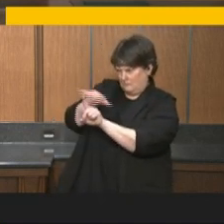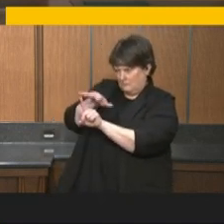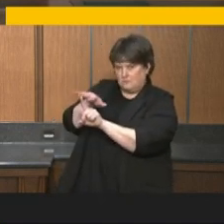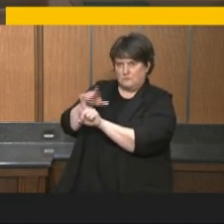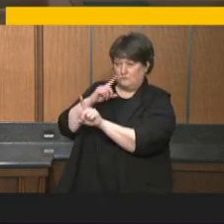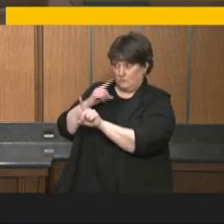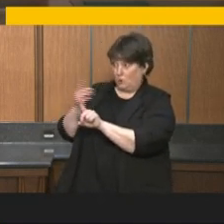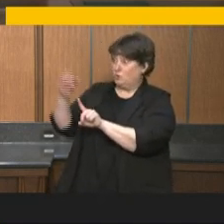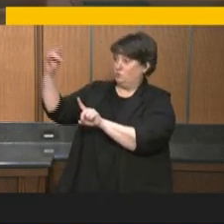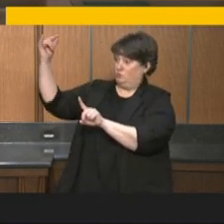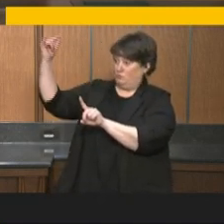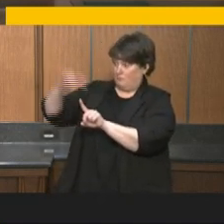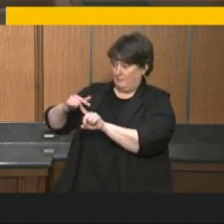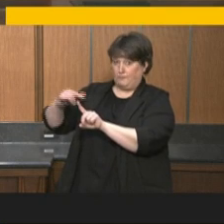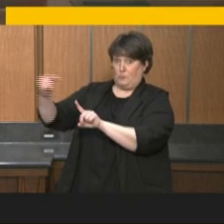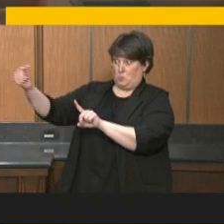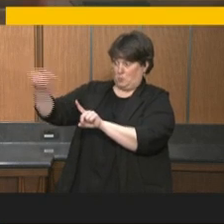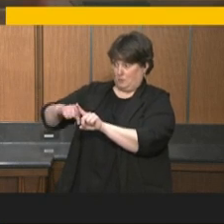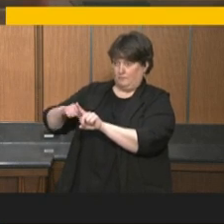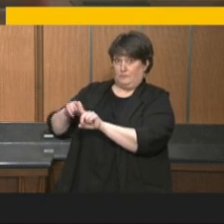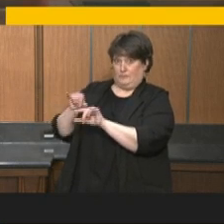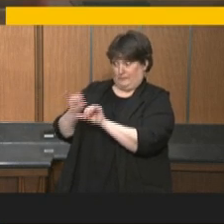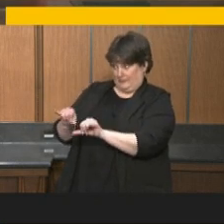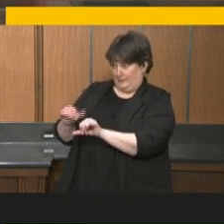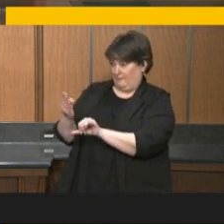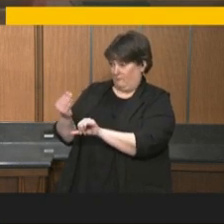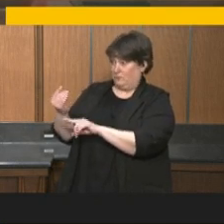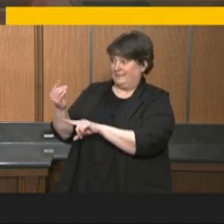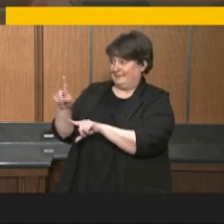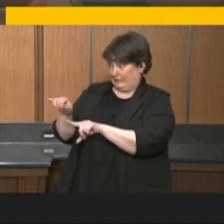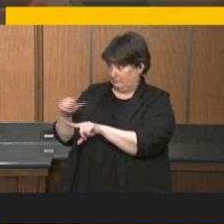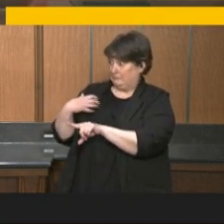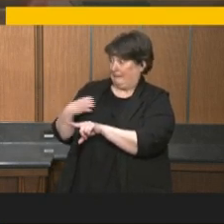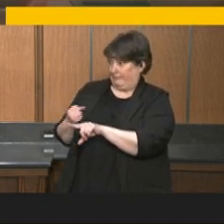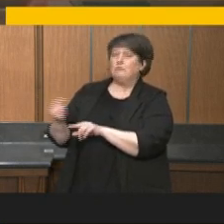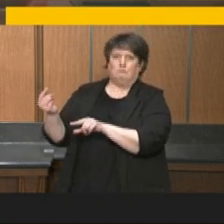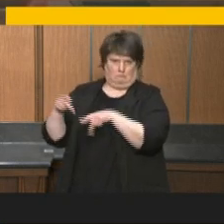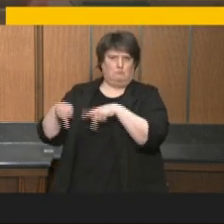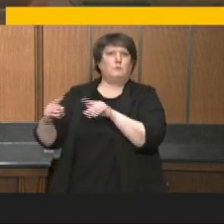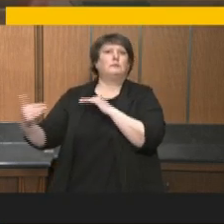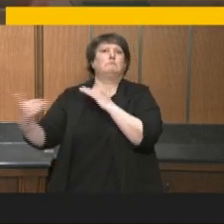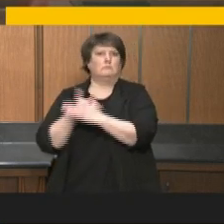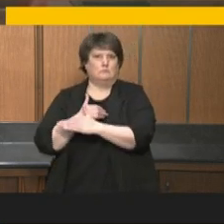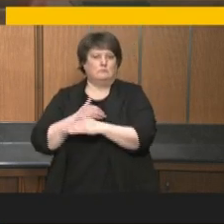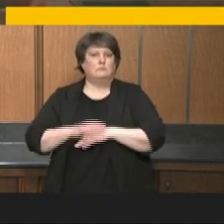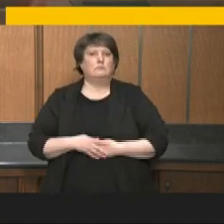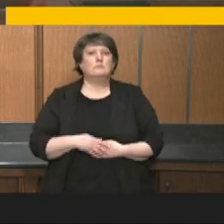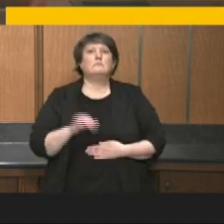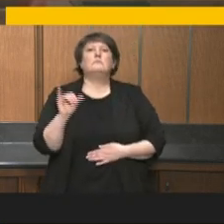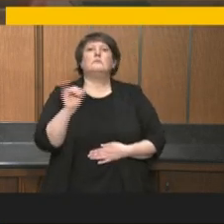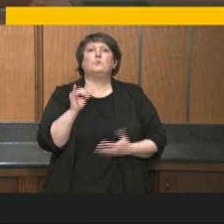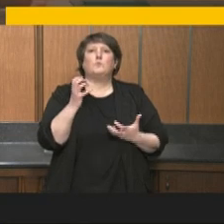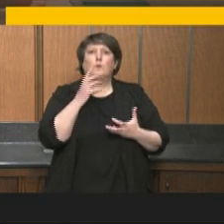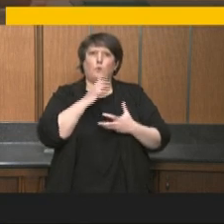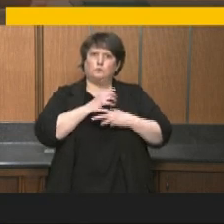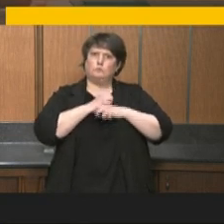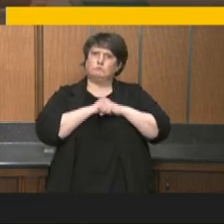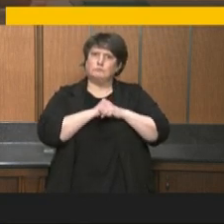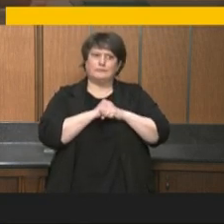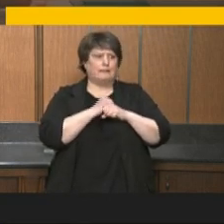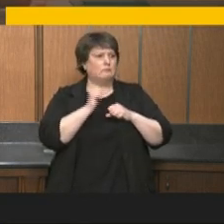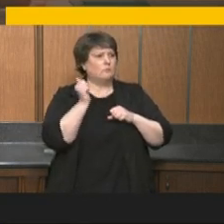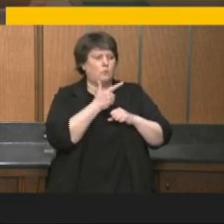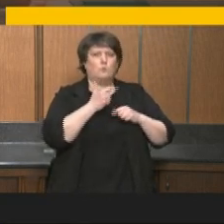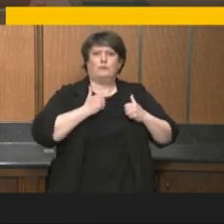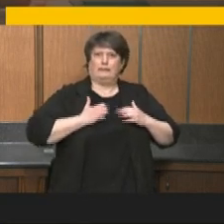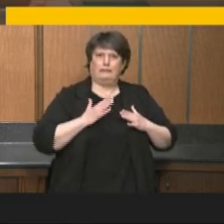self-isolation. Other measures have been and will continue to be targeted and effective while ensuring the protection of Canadians' health and safety,